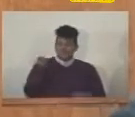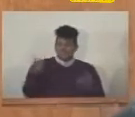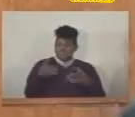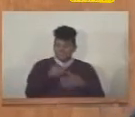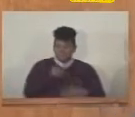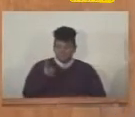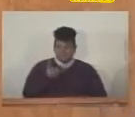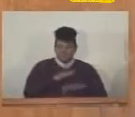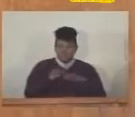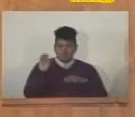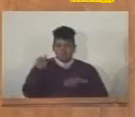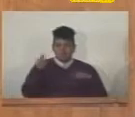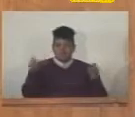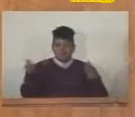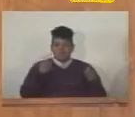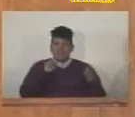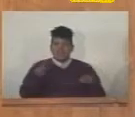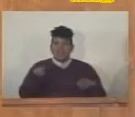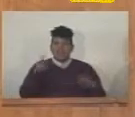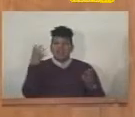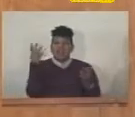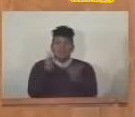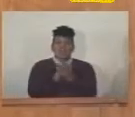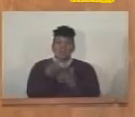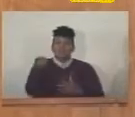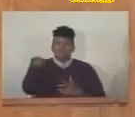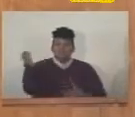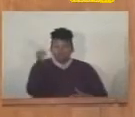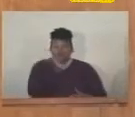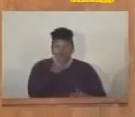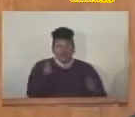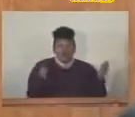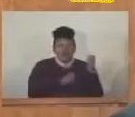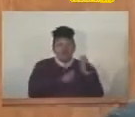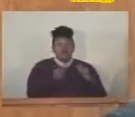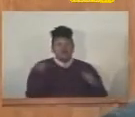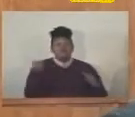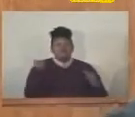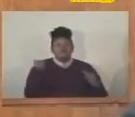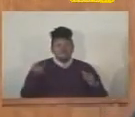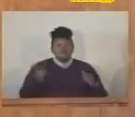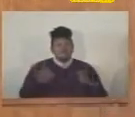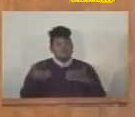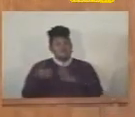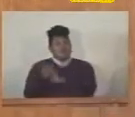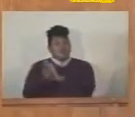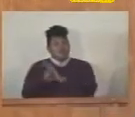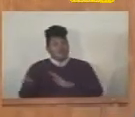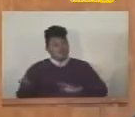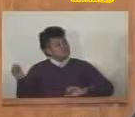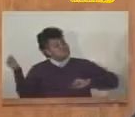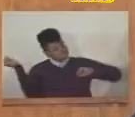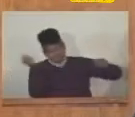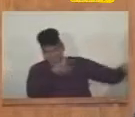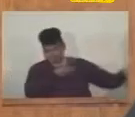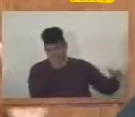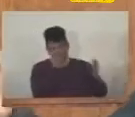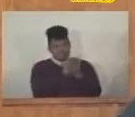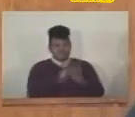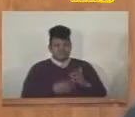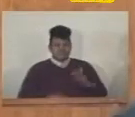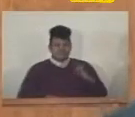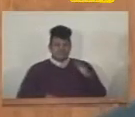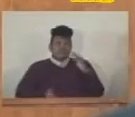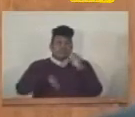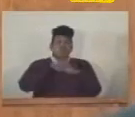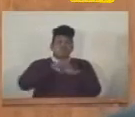on control order on them. Lock them up under the anti-gang legislation. Put them away. Up to